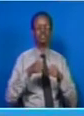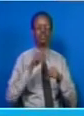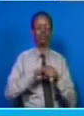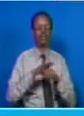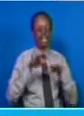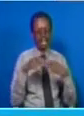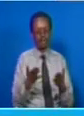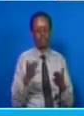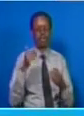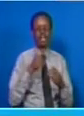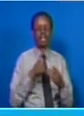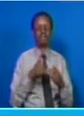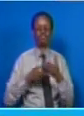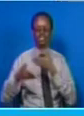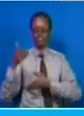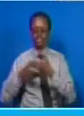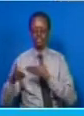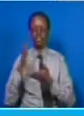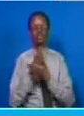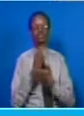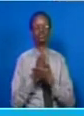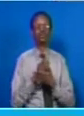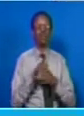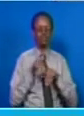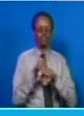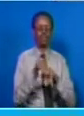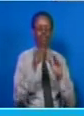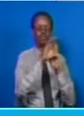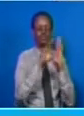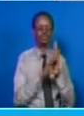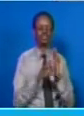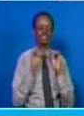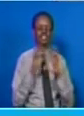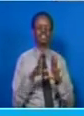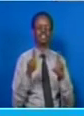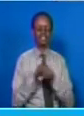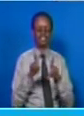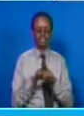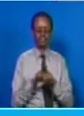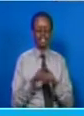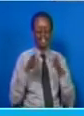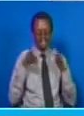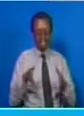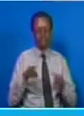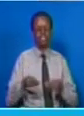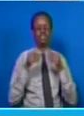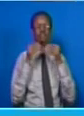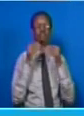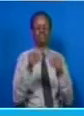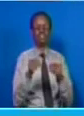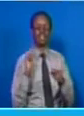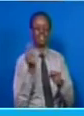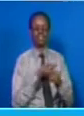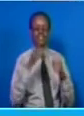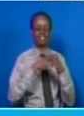being structured. It was very unconstitutional, even in terms of just allocating the three of us here 90 minutes, and then the two people that you are